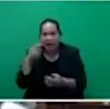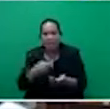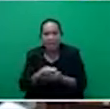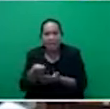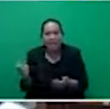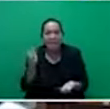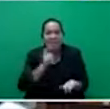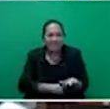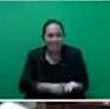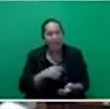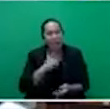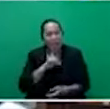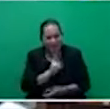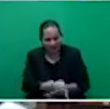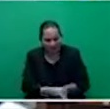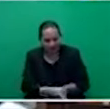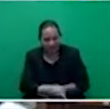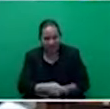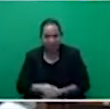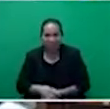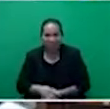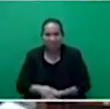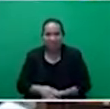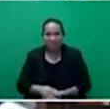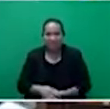that. Mr. Speaker, sir,